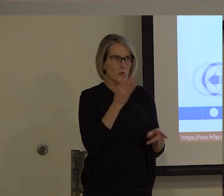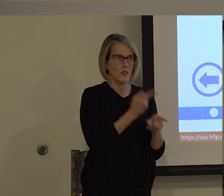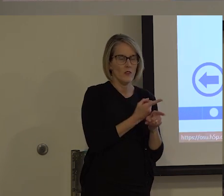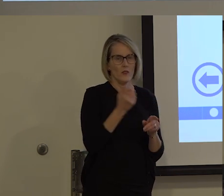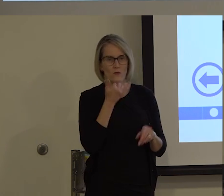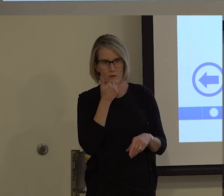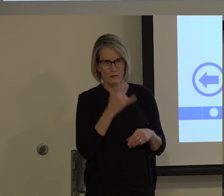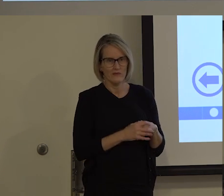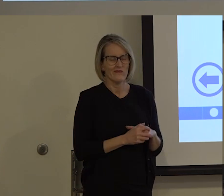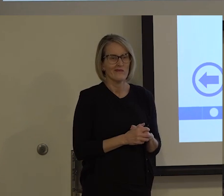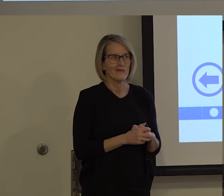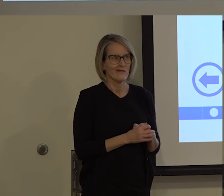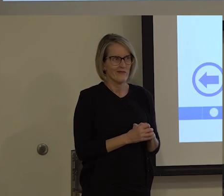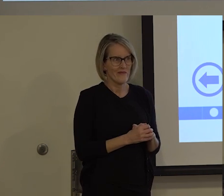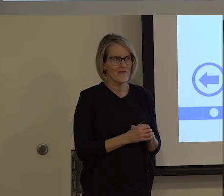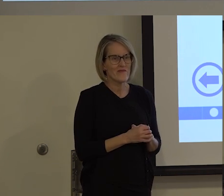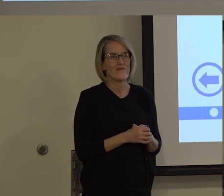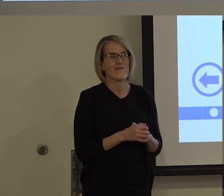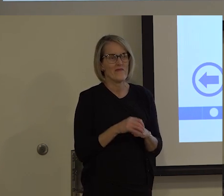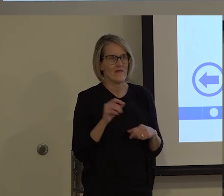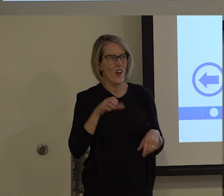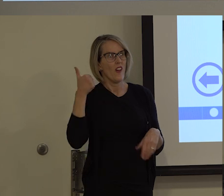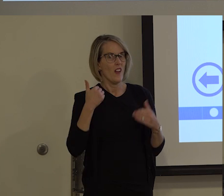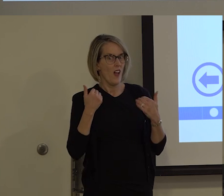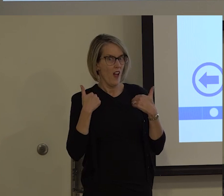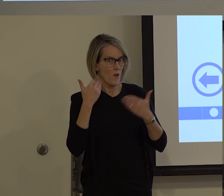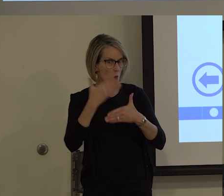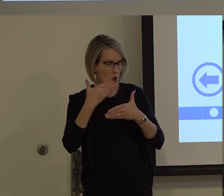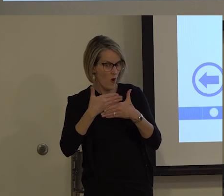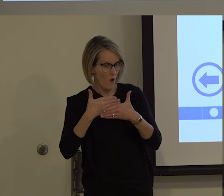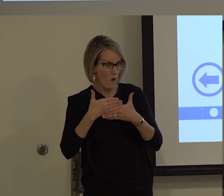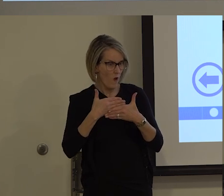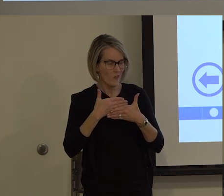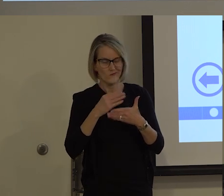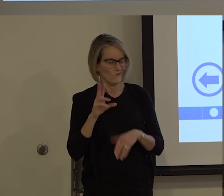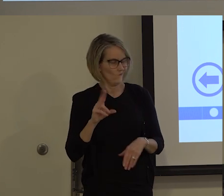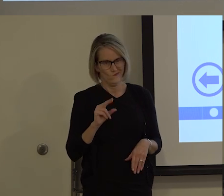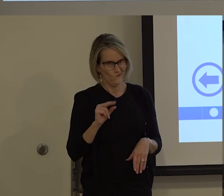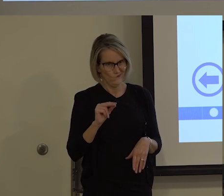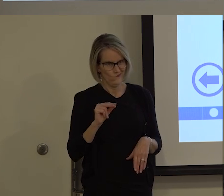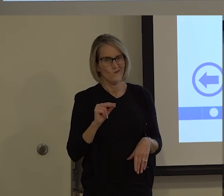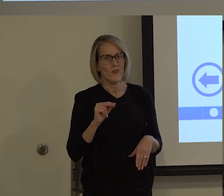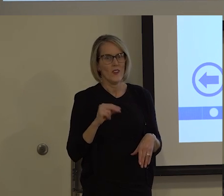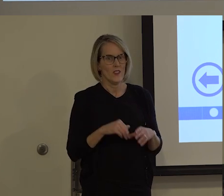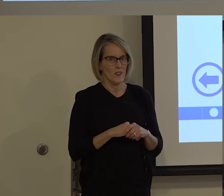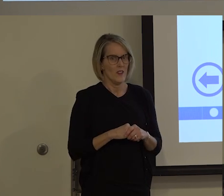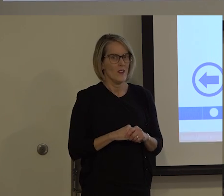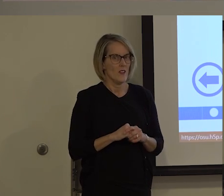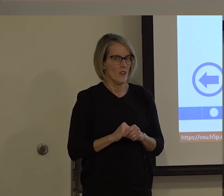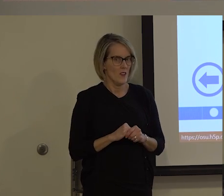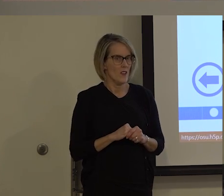wrong. This other one, is there a window? In this case, no. So they go through several of these